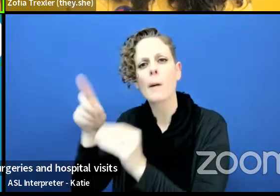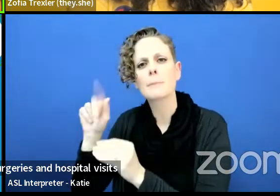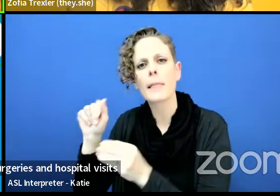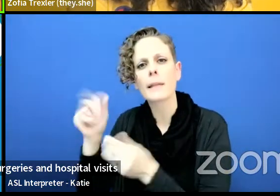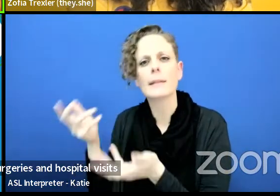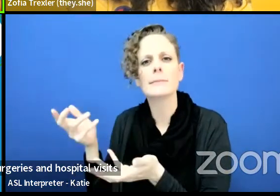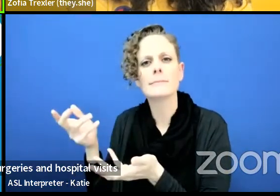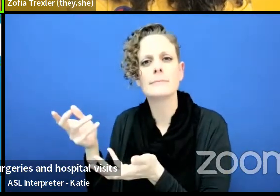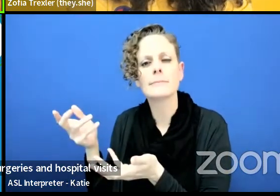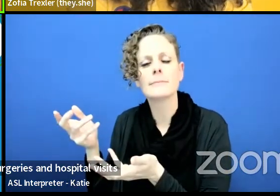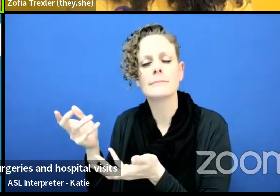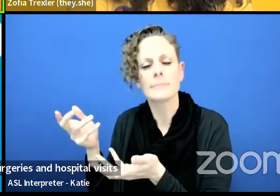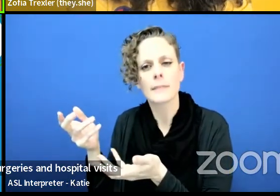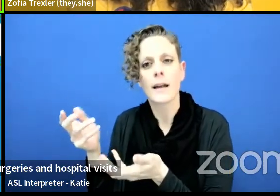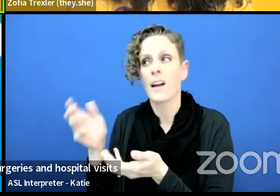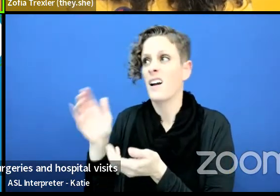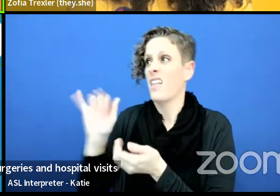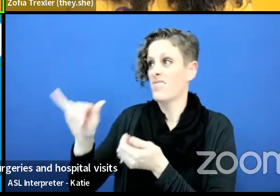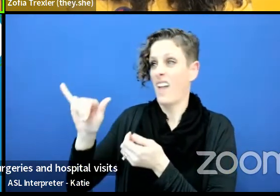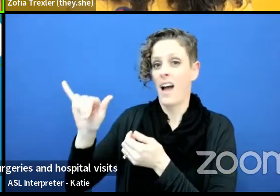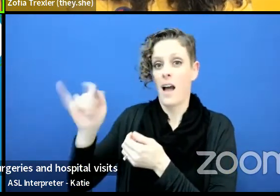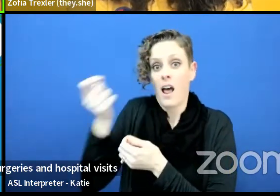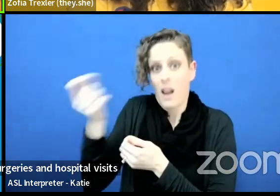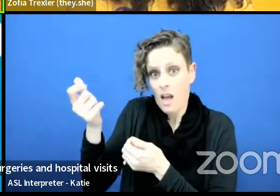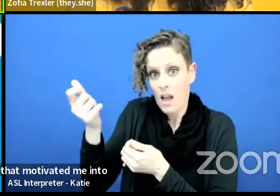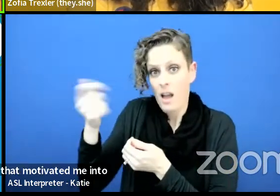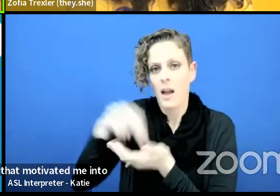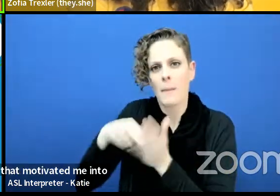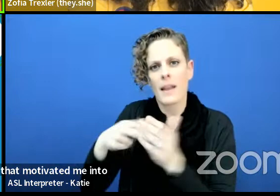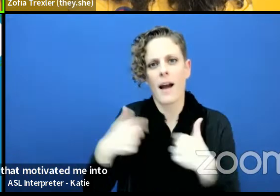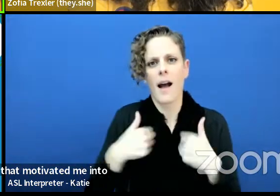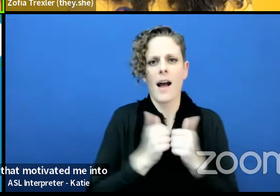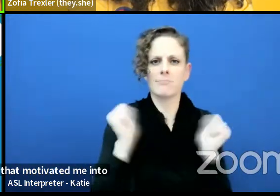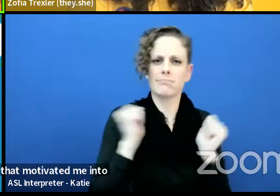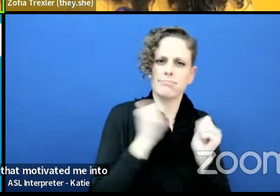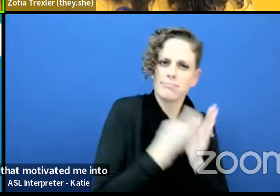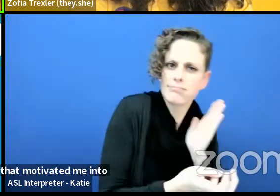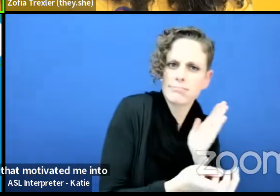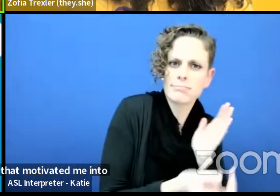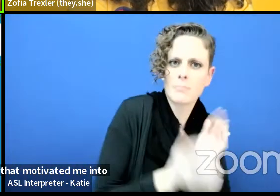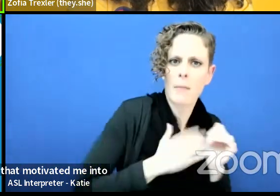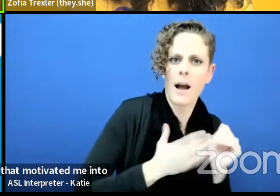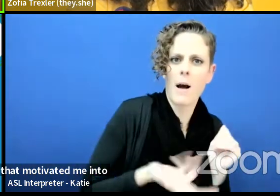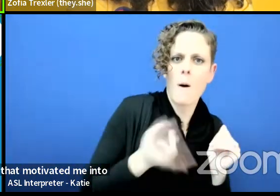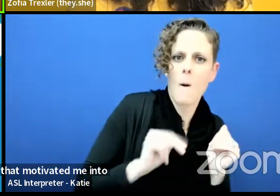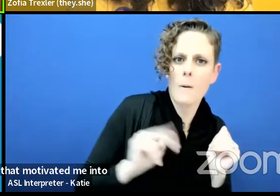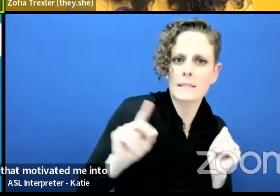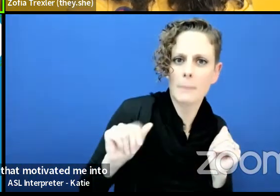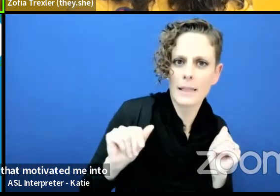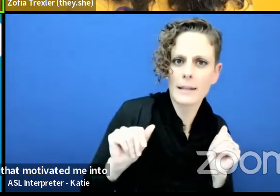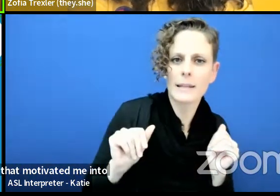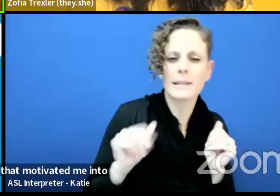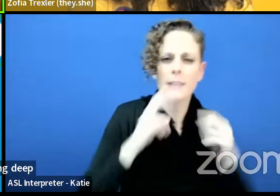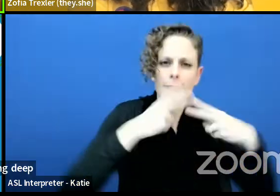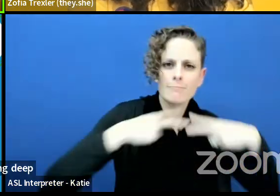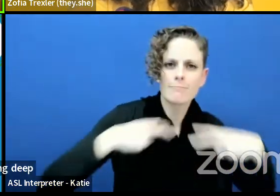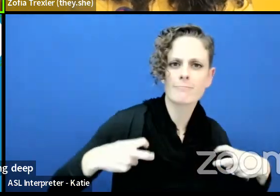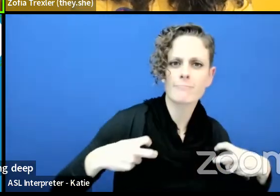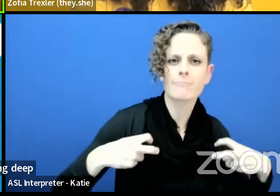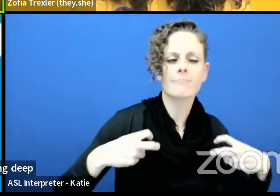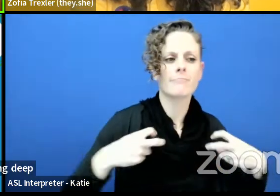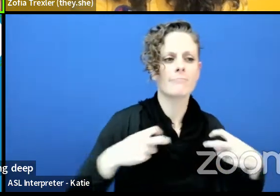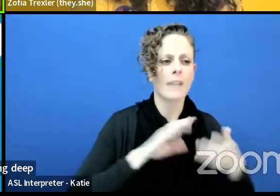me into delving deeper into my own individual disabilities and getting more in tune with myself and like learning